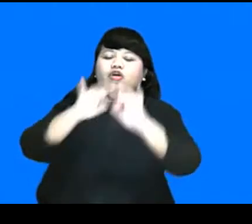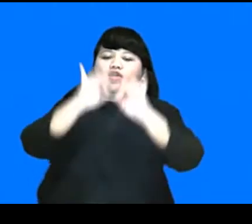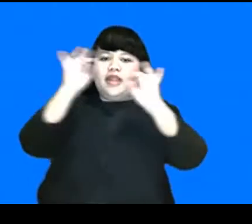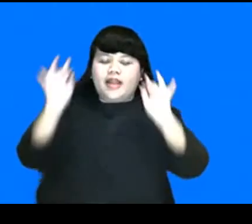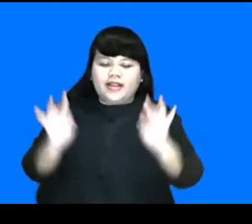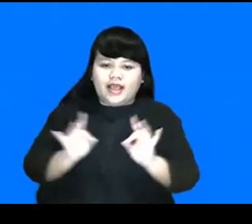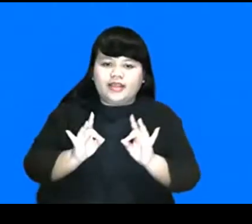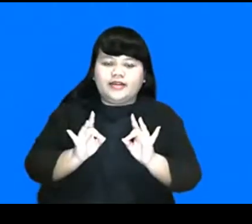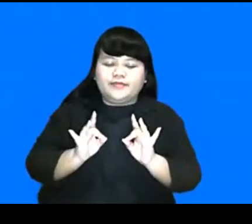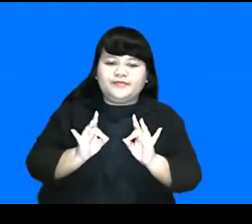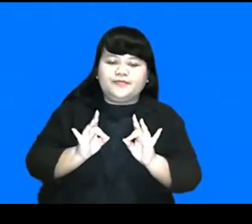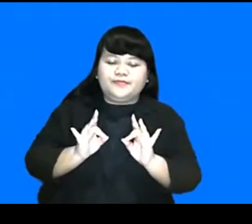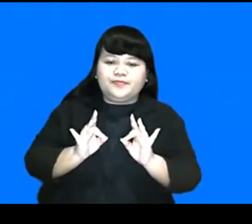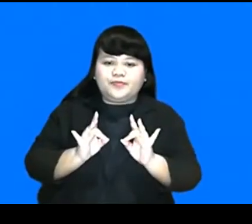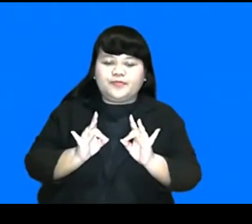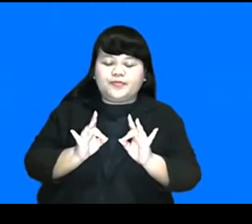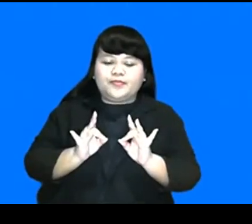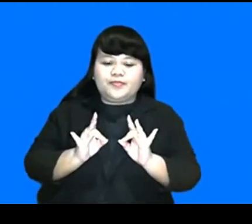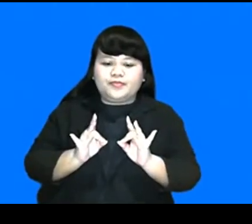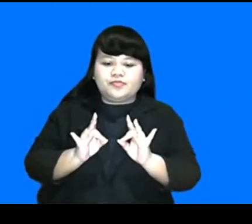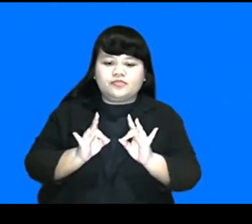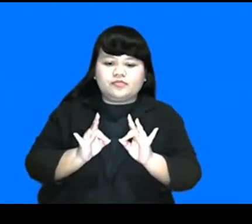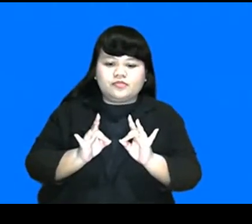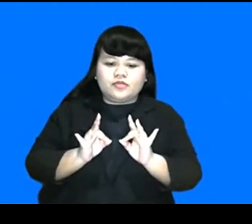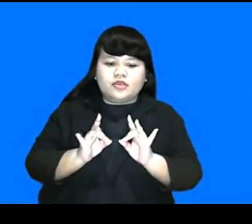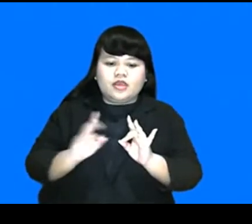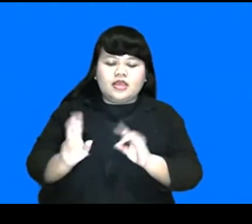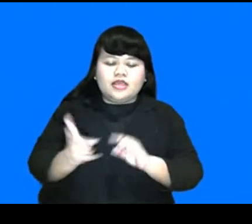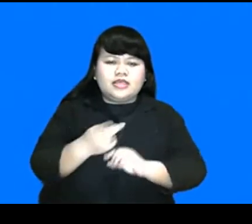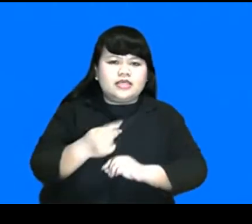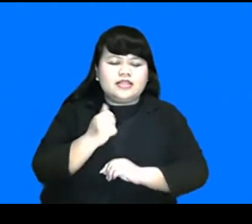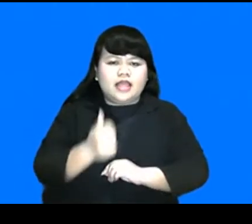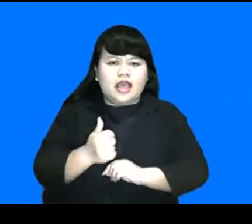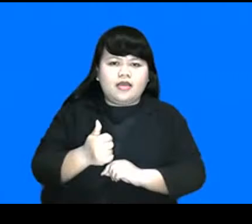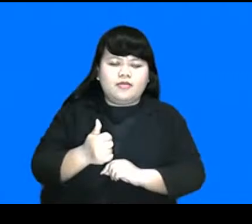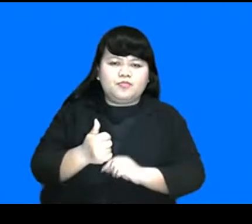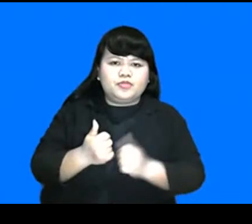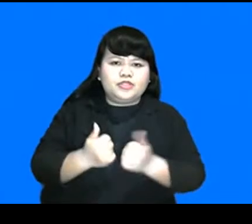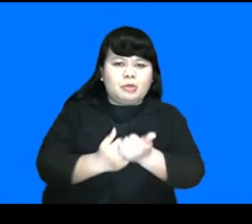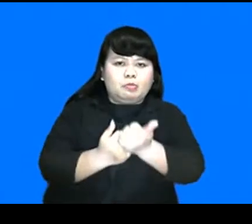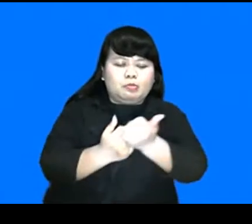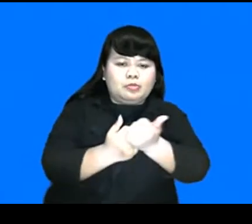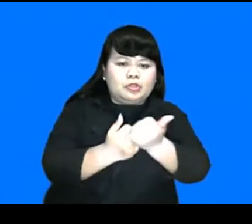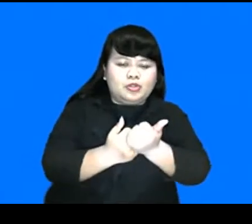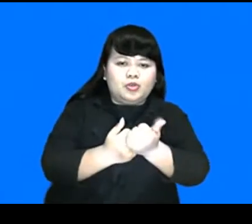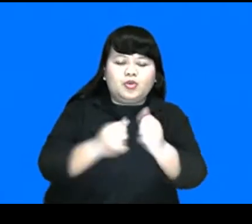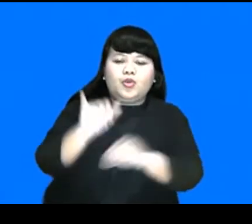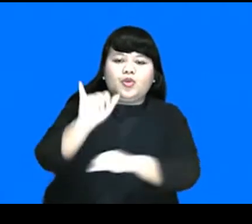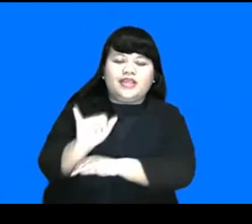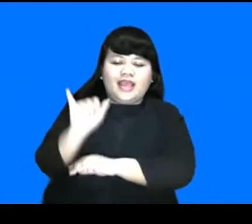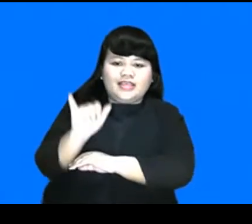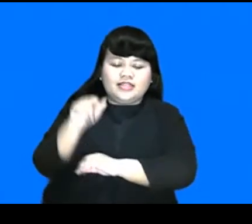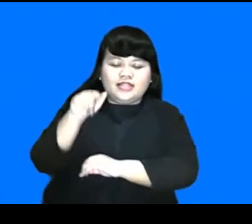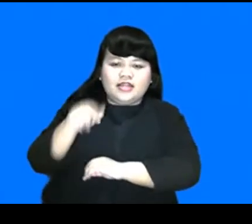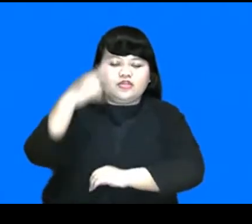that we can push these foundation to be more